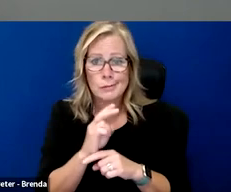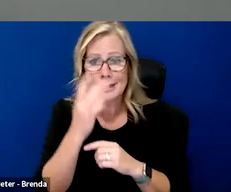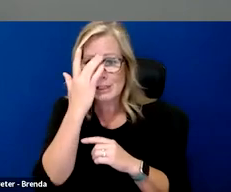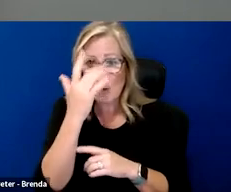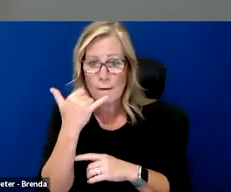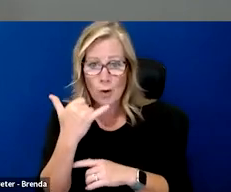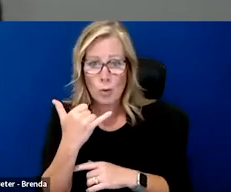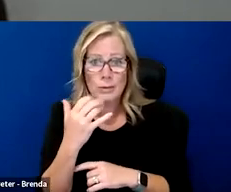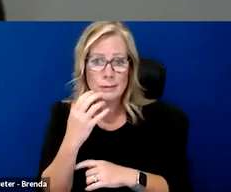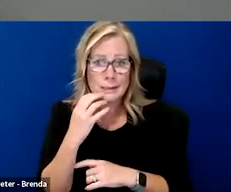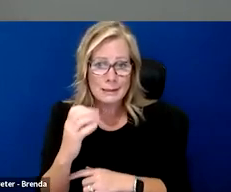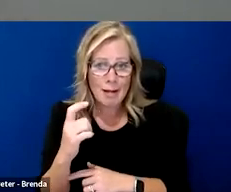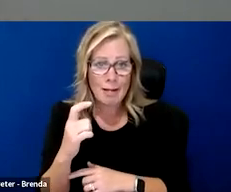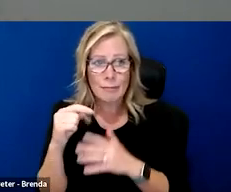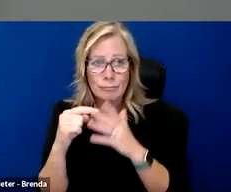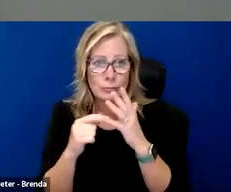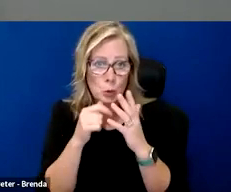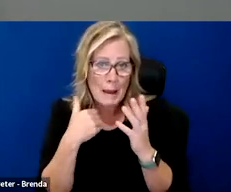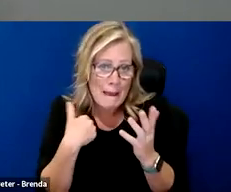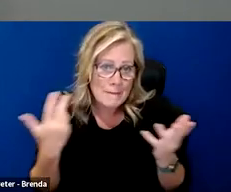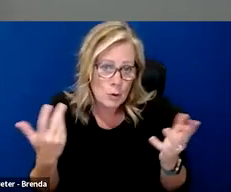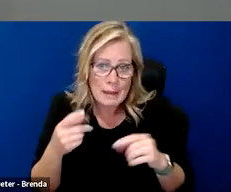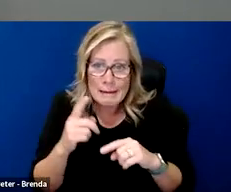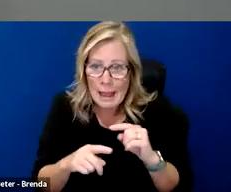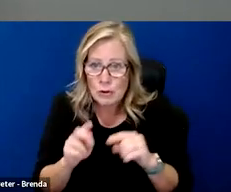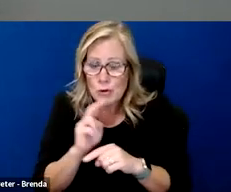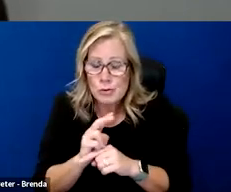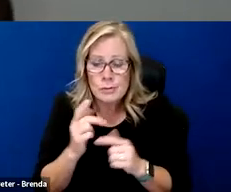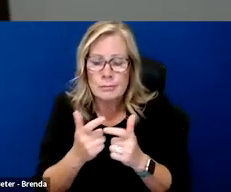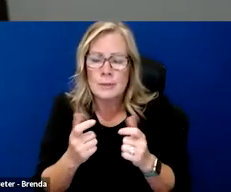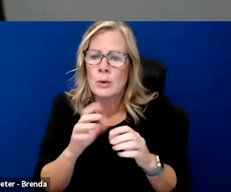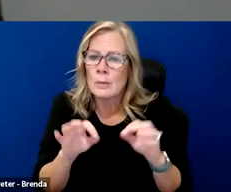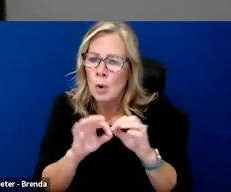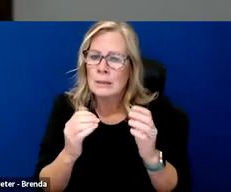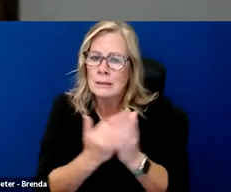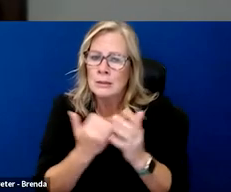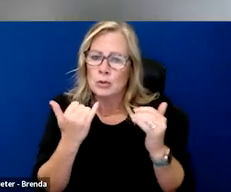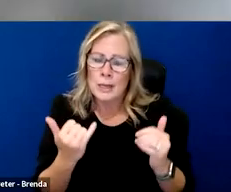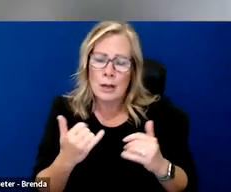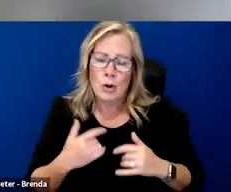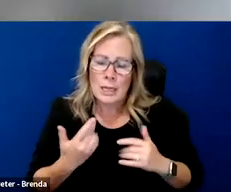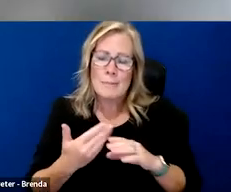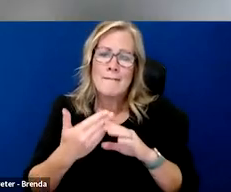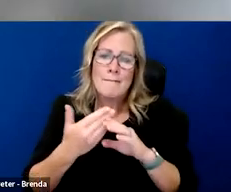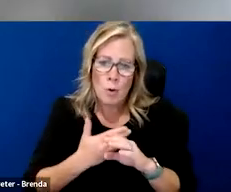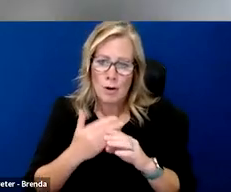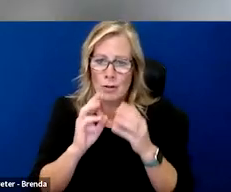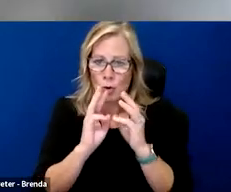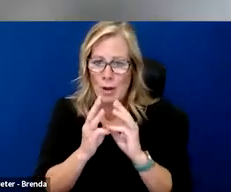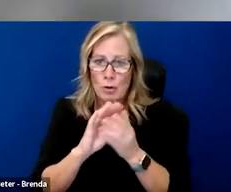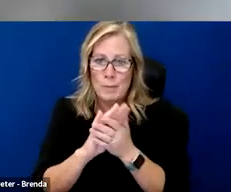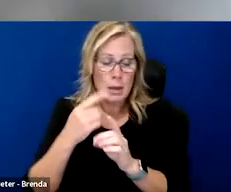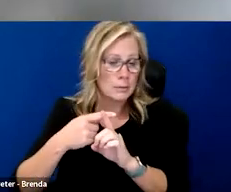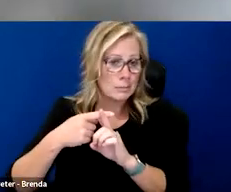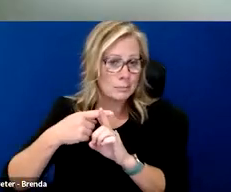are. So making your plan today and start taking action, yeah, today before it gets hot. Great, thanks, Sarah. Dr.